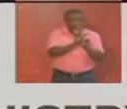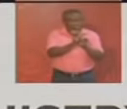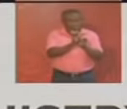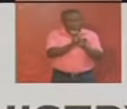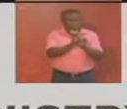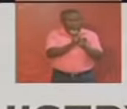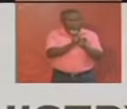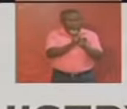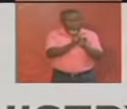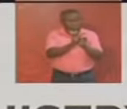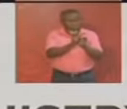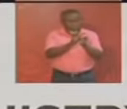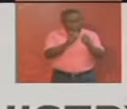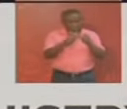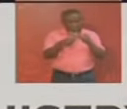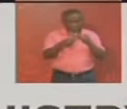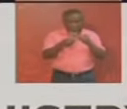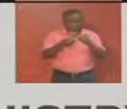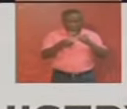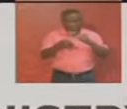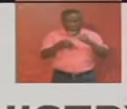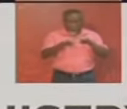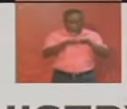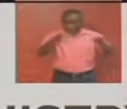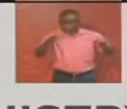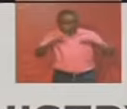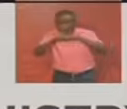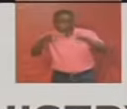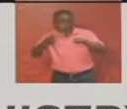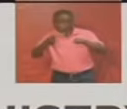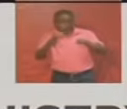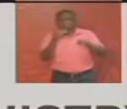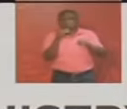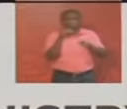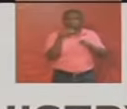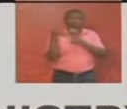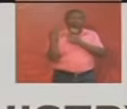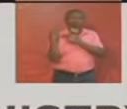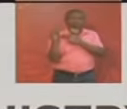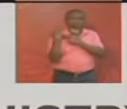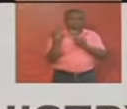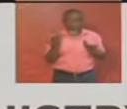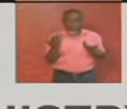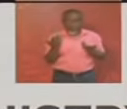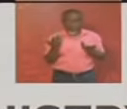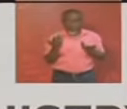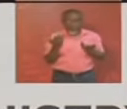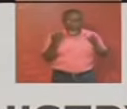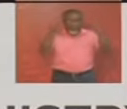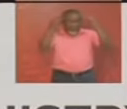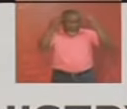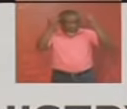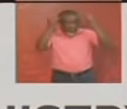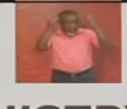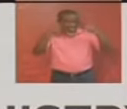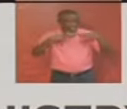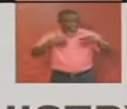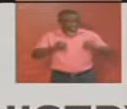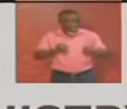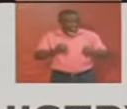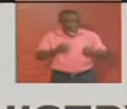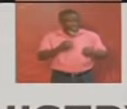control process would really fall under the ministries, or the Ministry of Health, National Security,